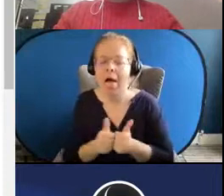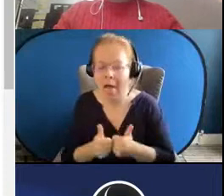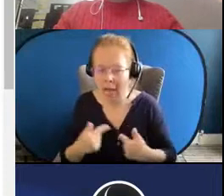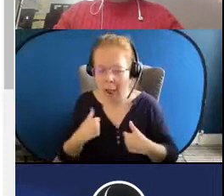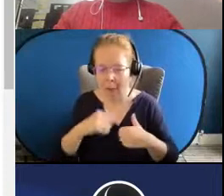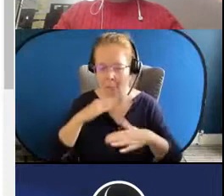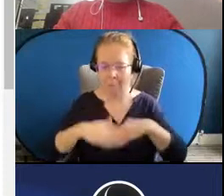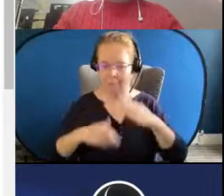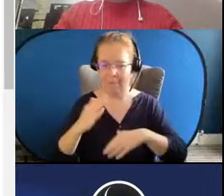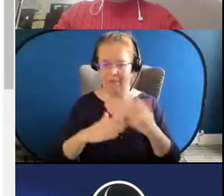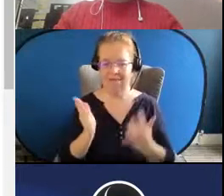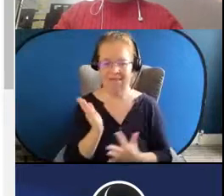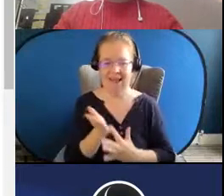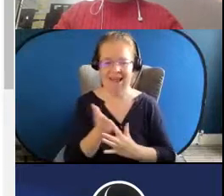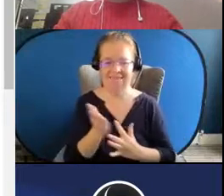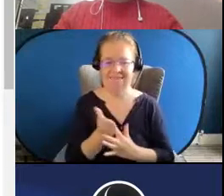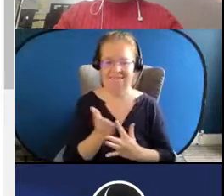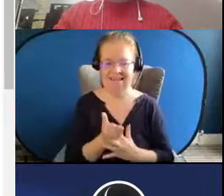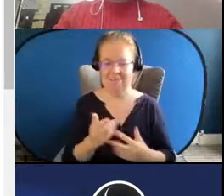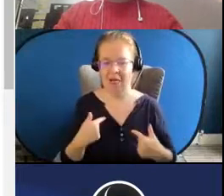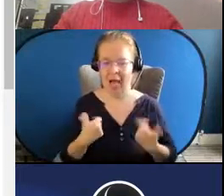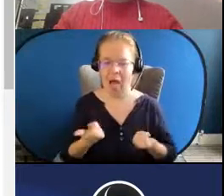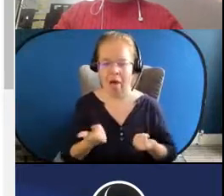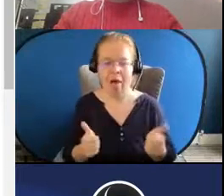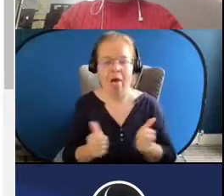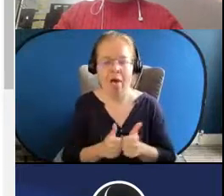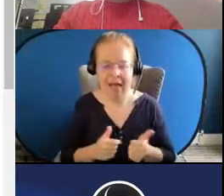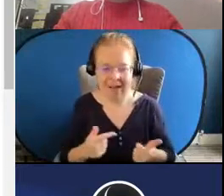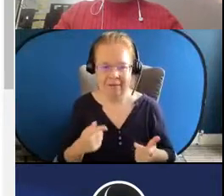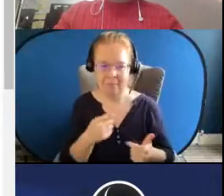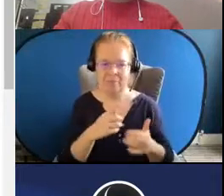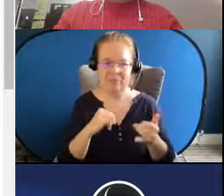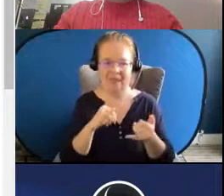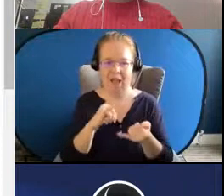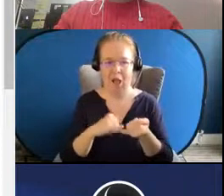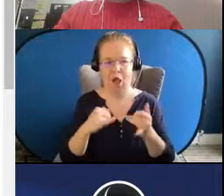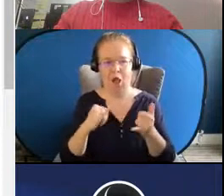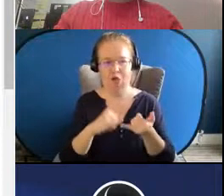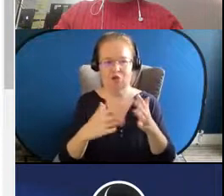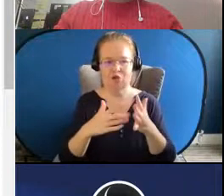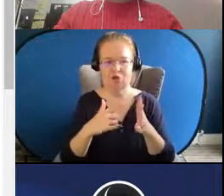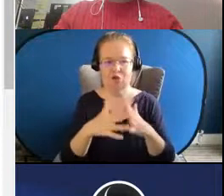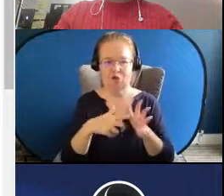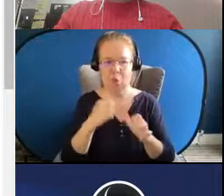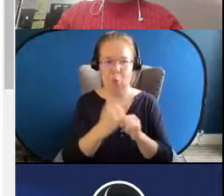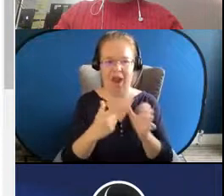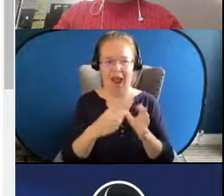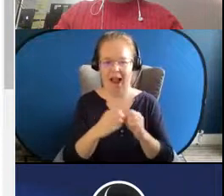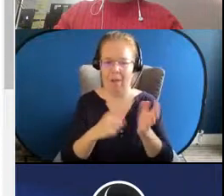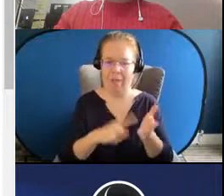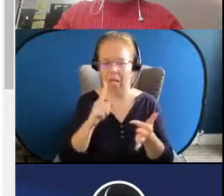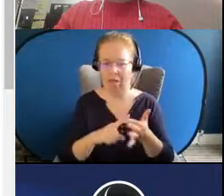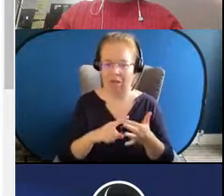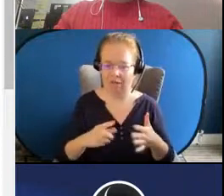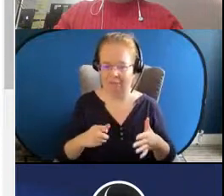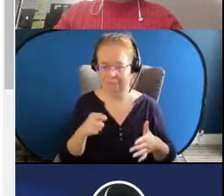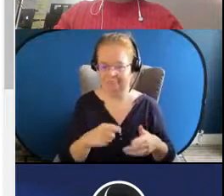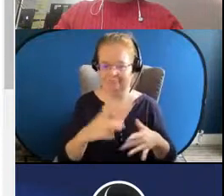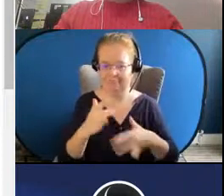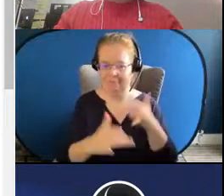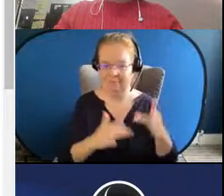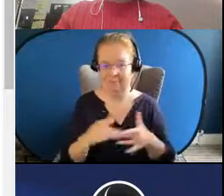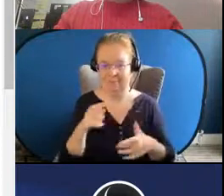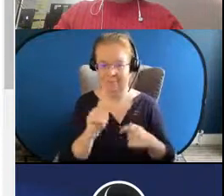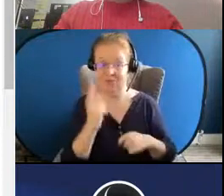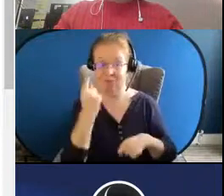build an accessible virtual swag bag platform, and the idea for Swagable was born. And today, for the